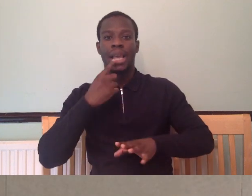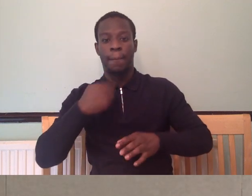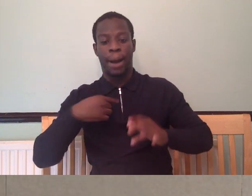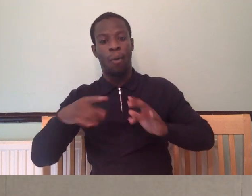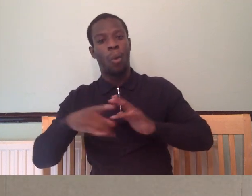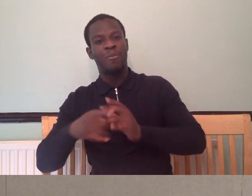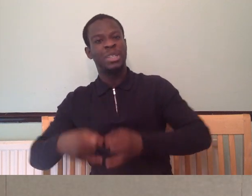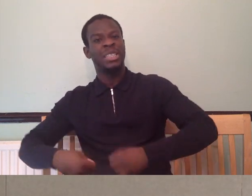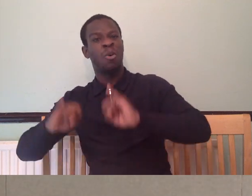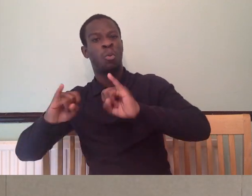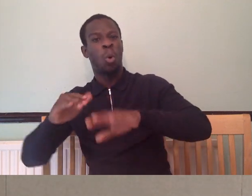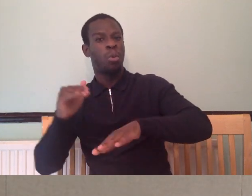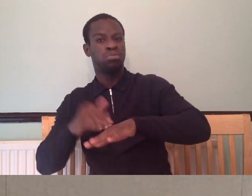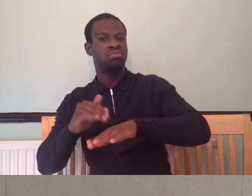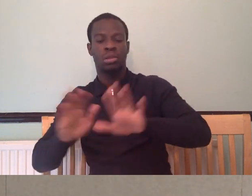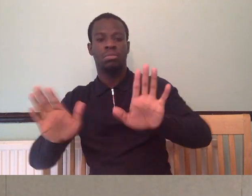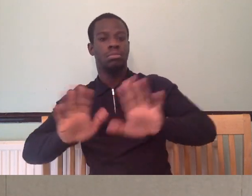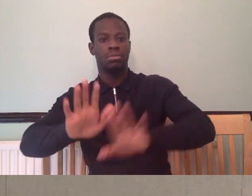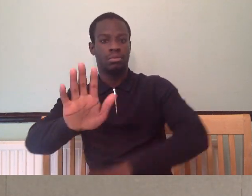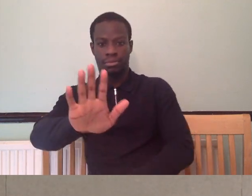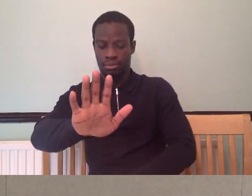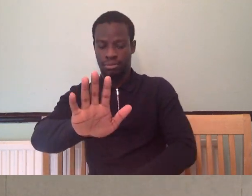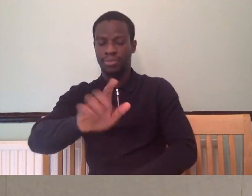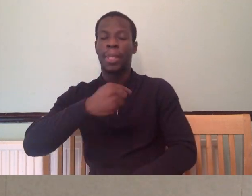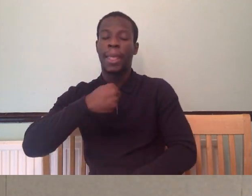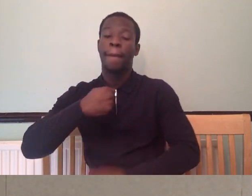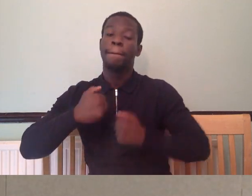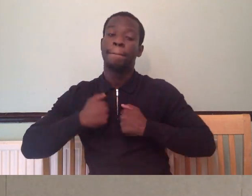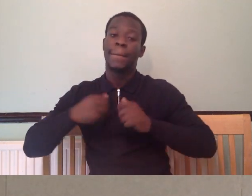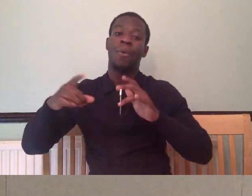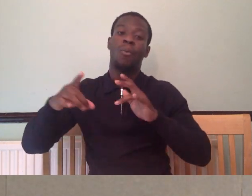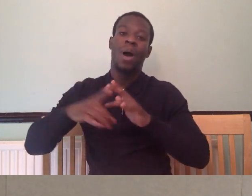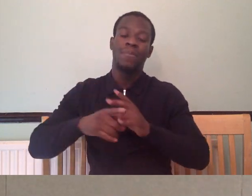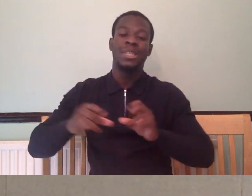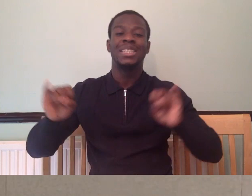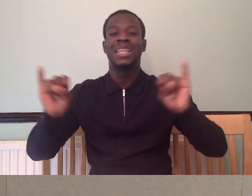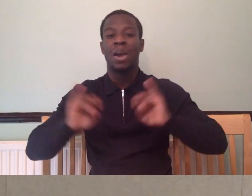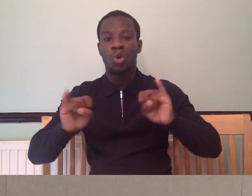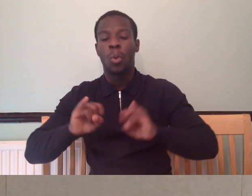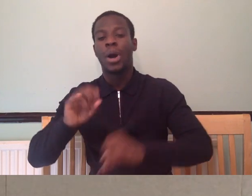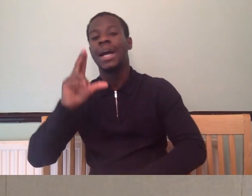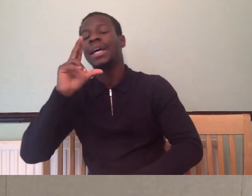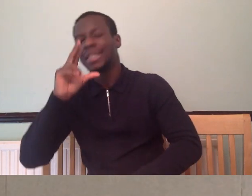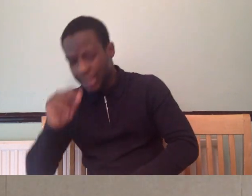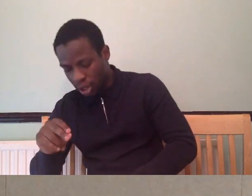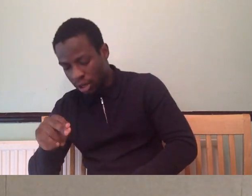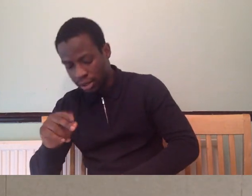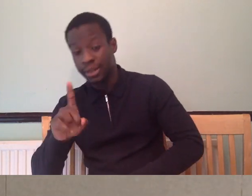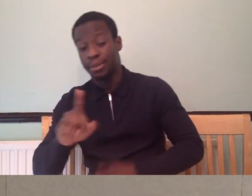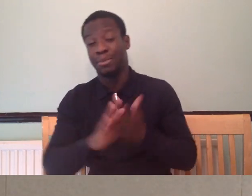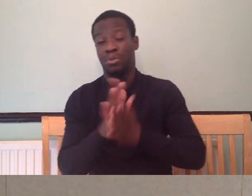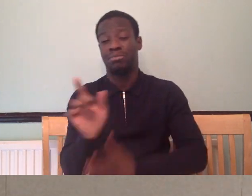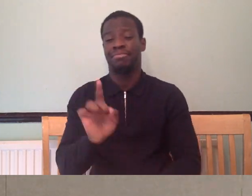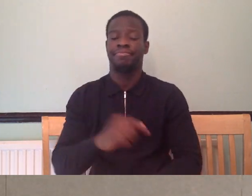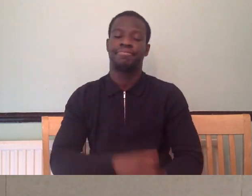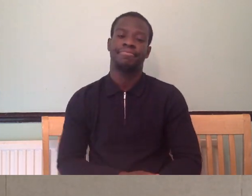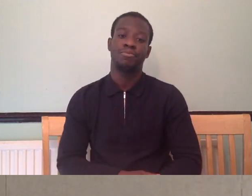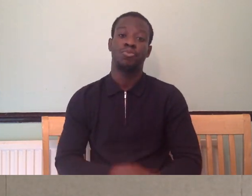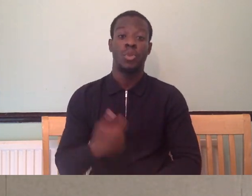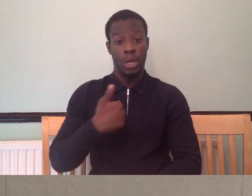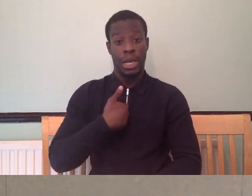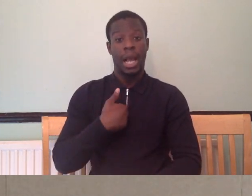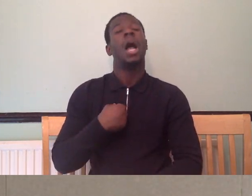terrible, quite the contrary. I said my wife is a terrible sneezer. Let me explain. So when